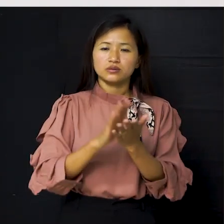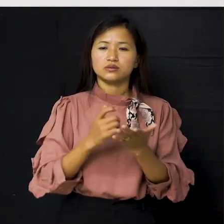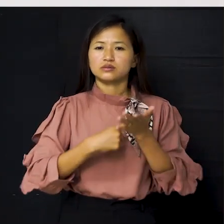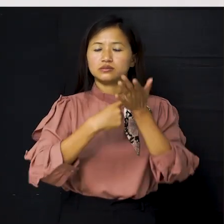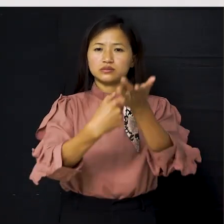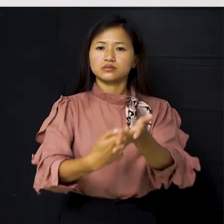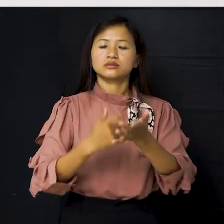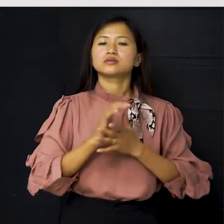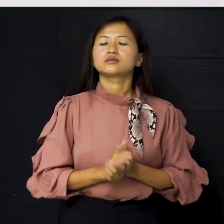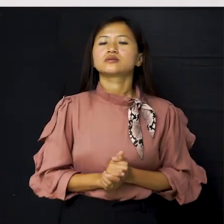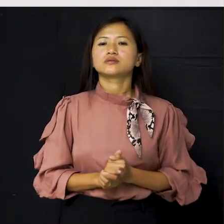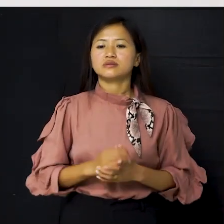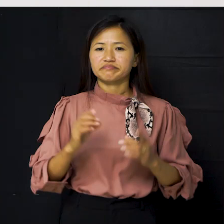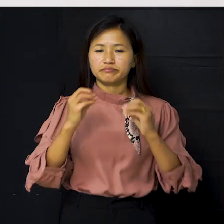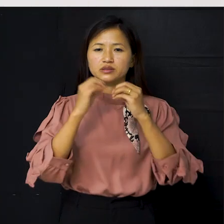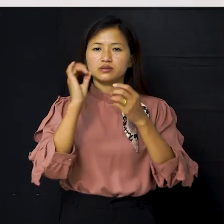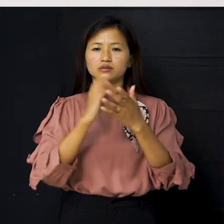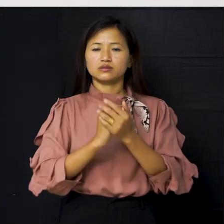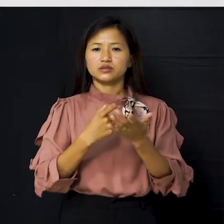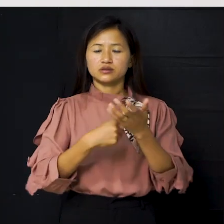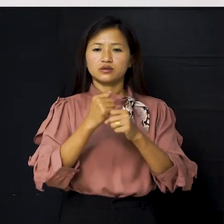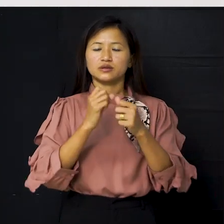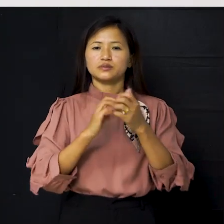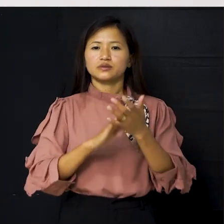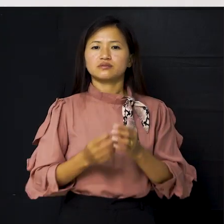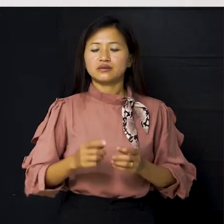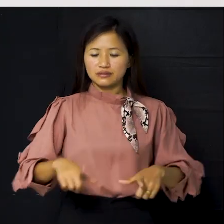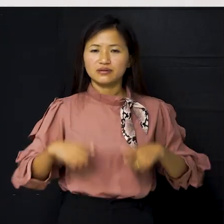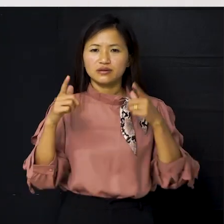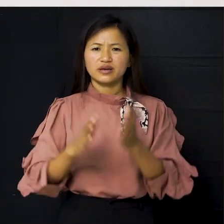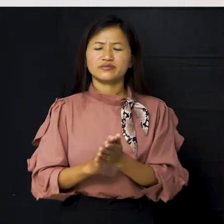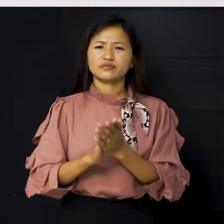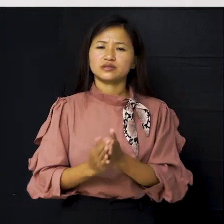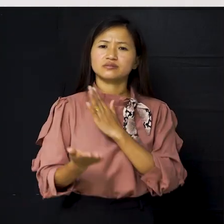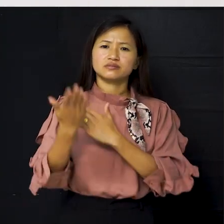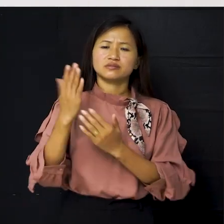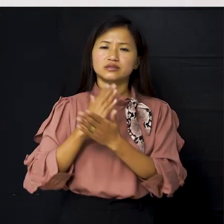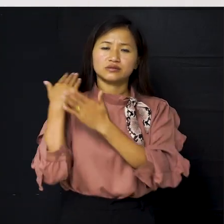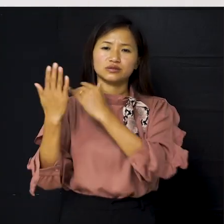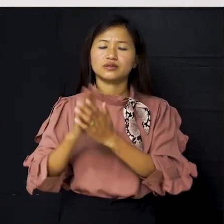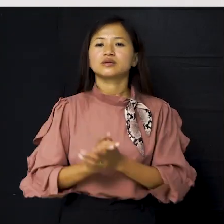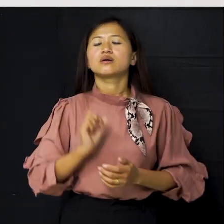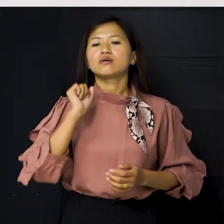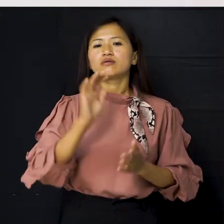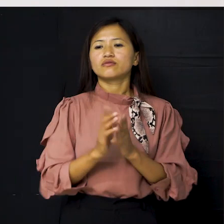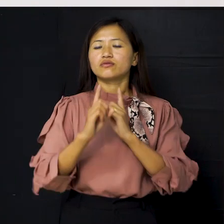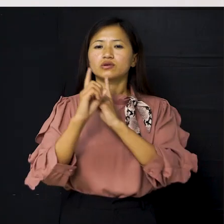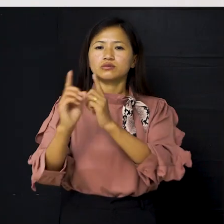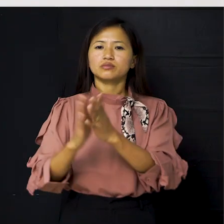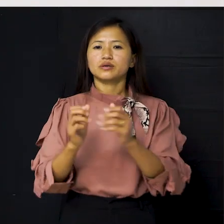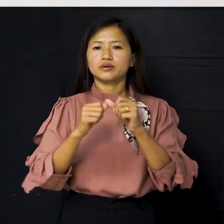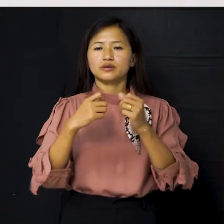the biographies that they have written. So Babur, he started his own biography, followed by